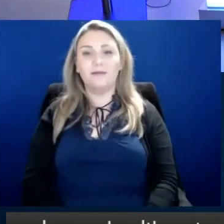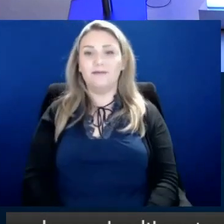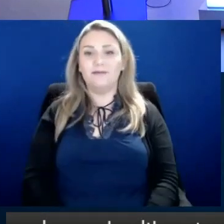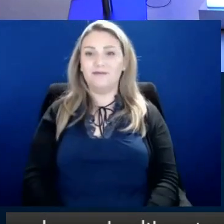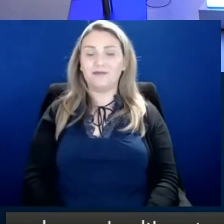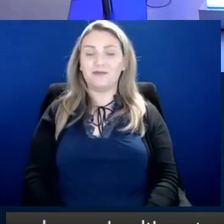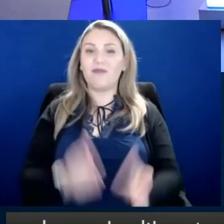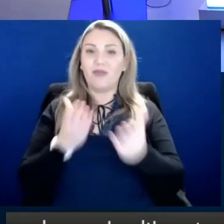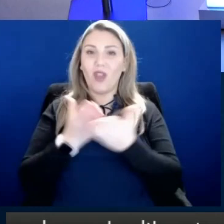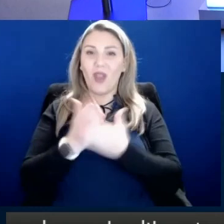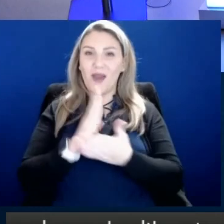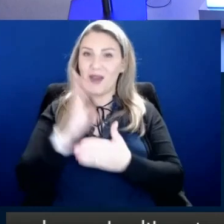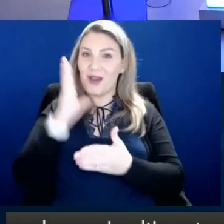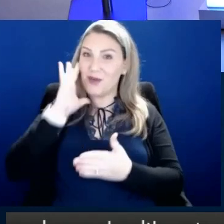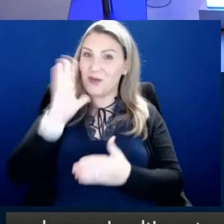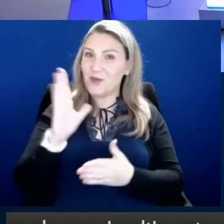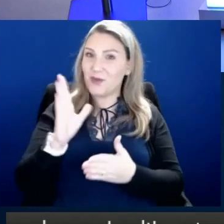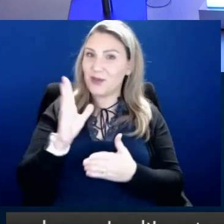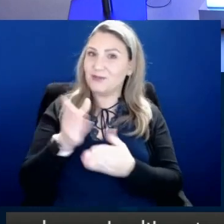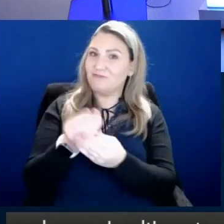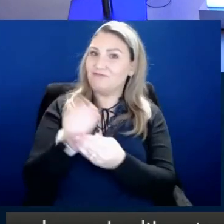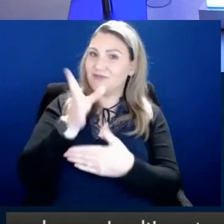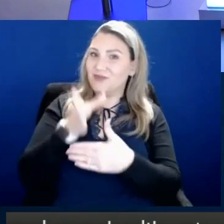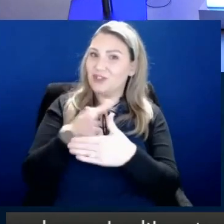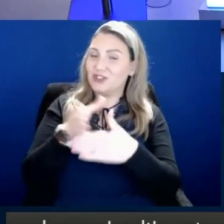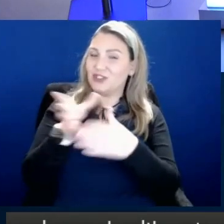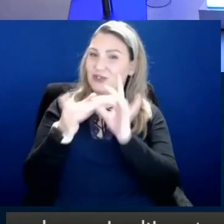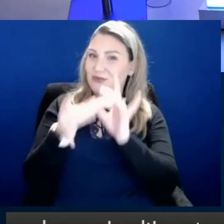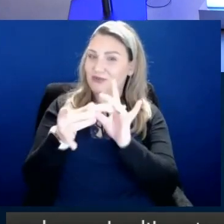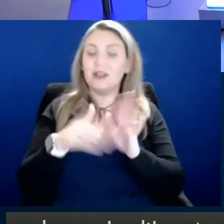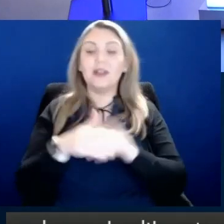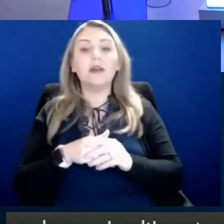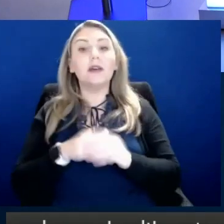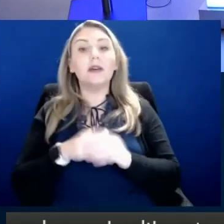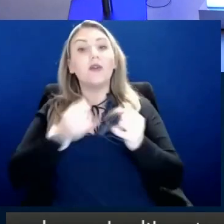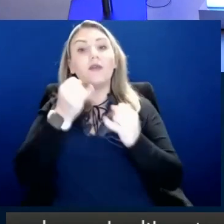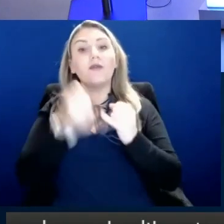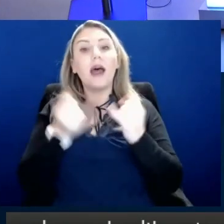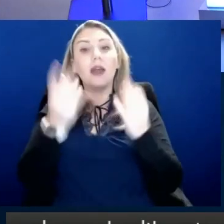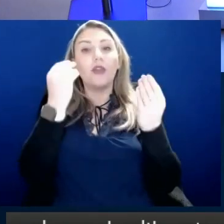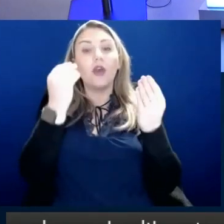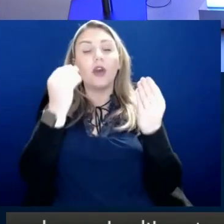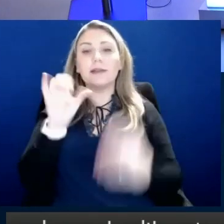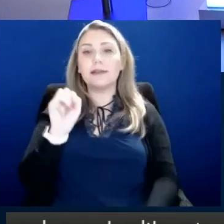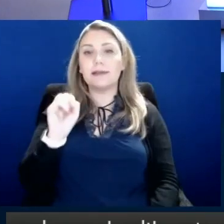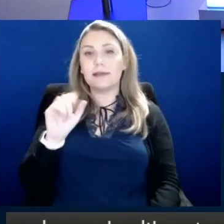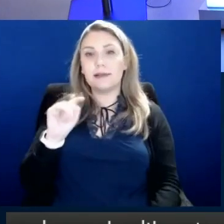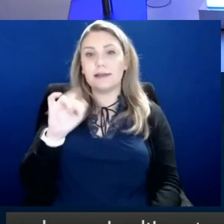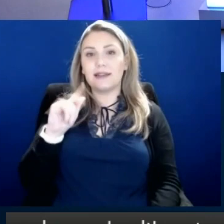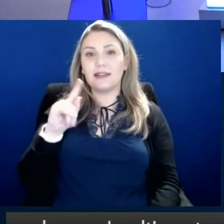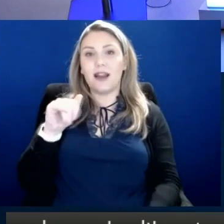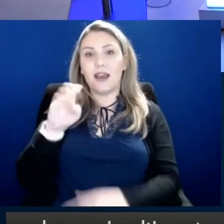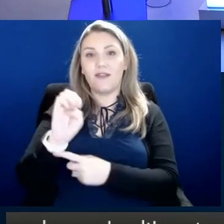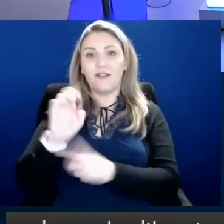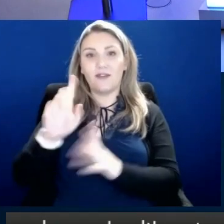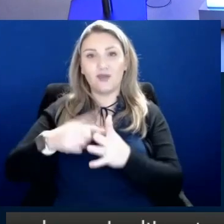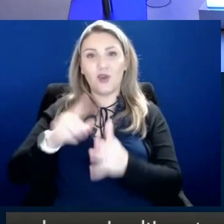up, and we want to get to some final thoughts this morning. Stephanie, I'm going to start with you. What do you want us to know?